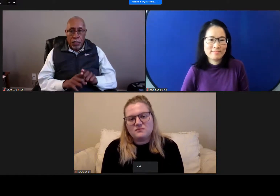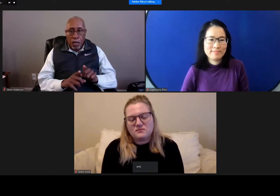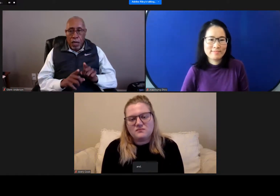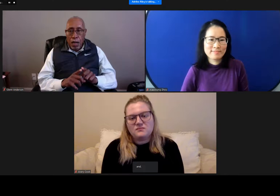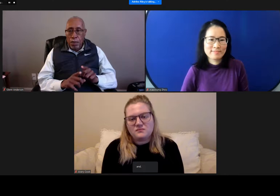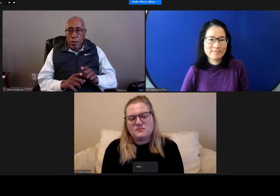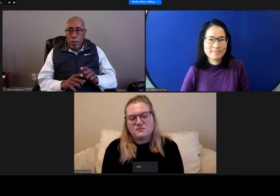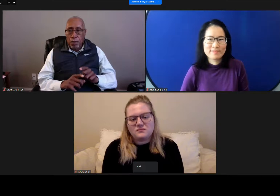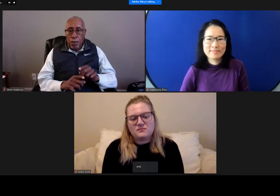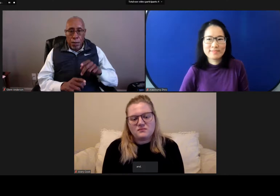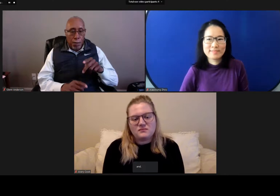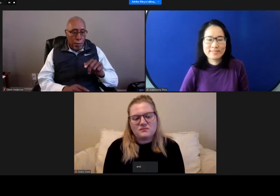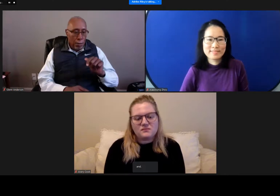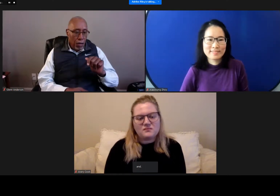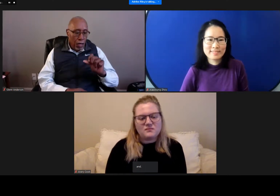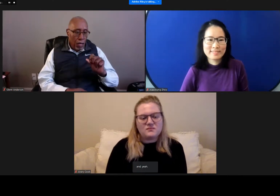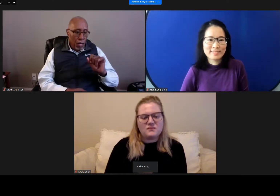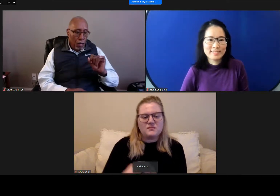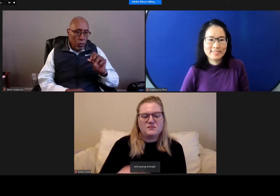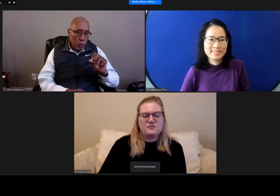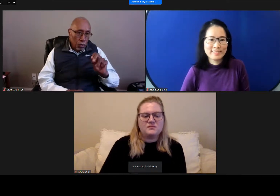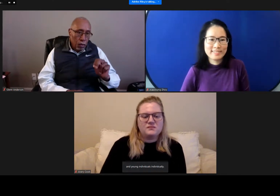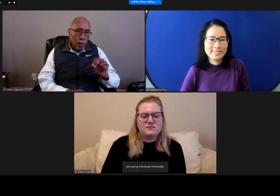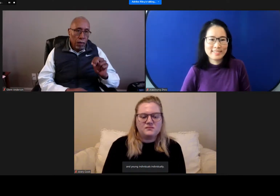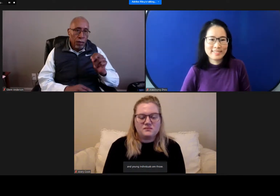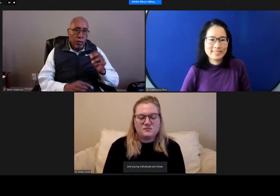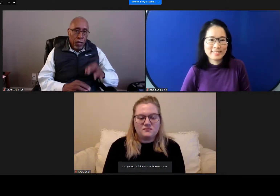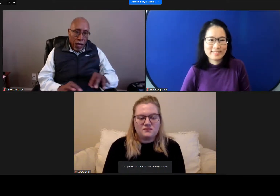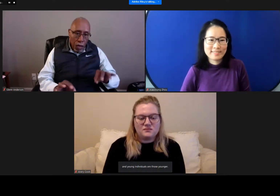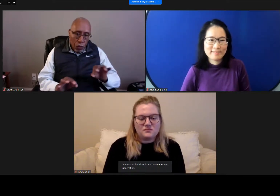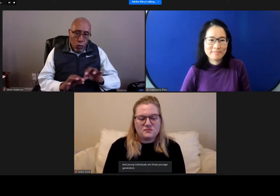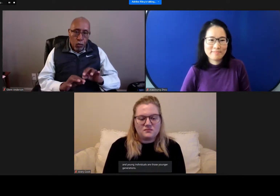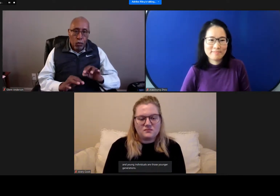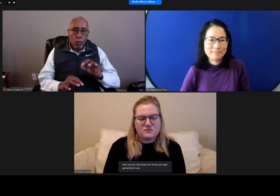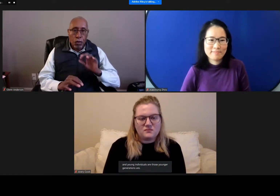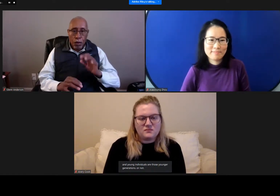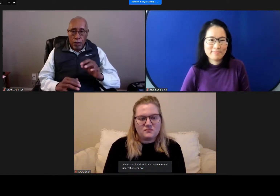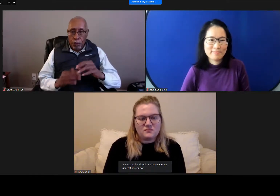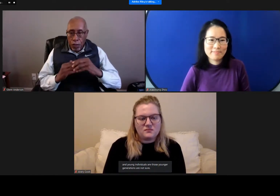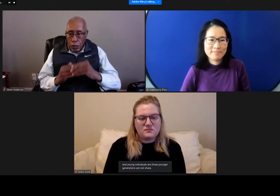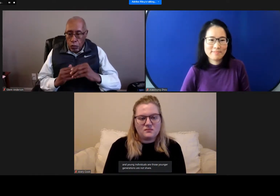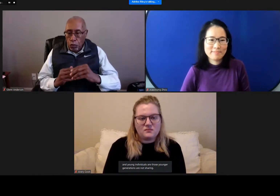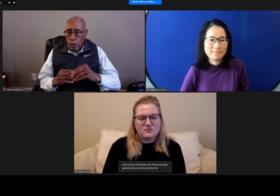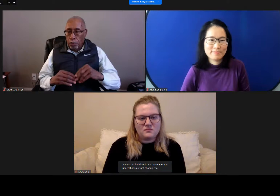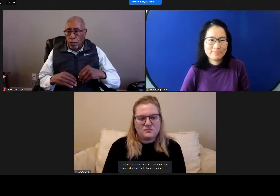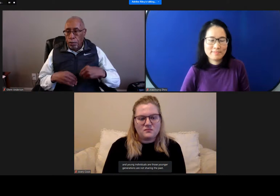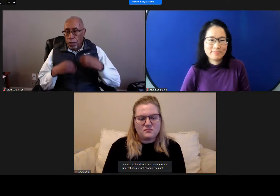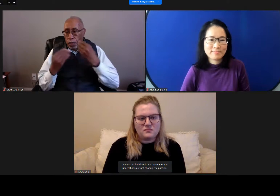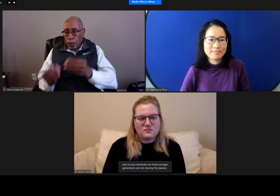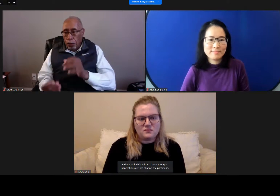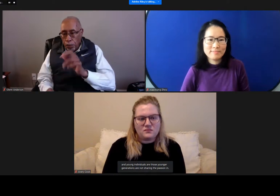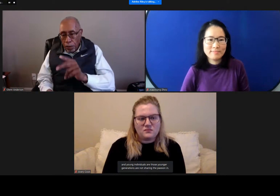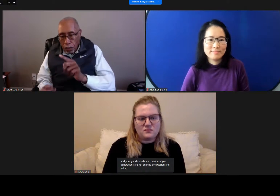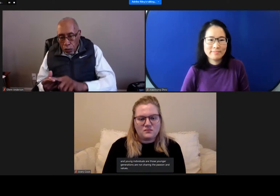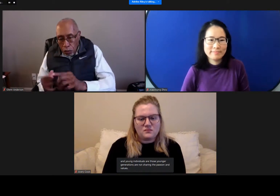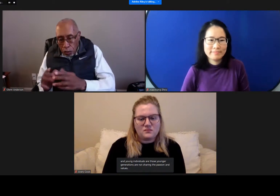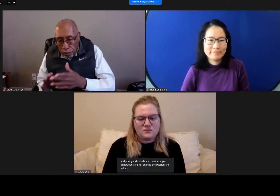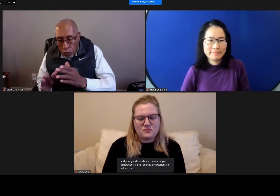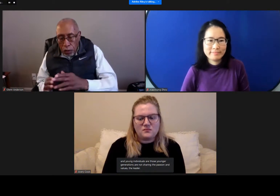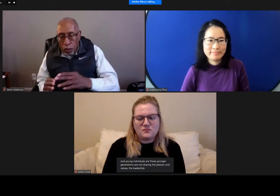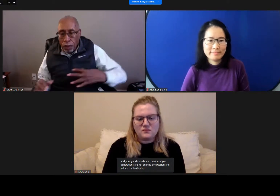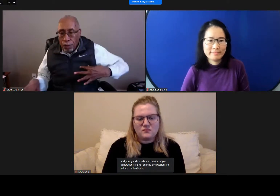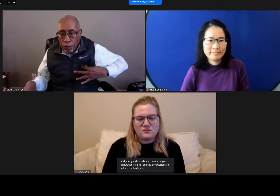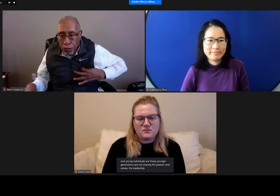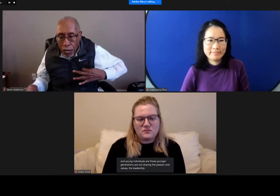And young individuals, or those younger generations, are not sharing the passion and values, the